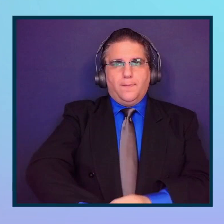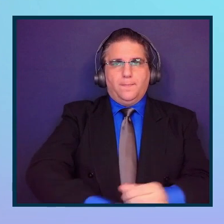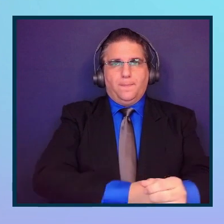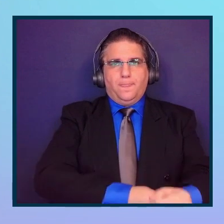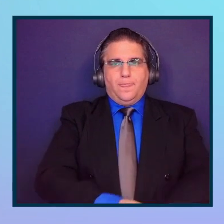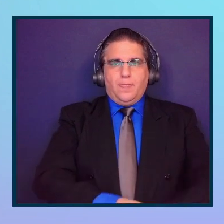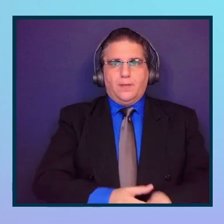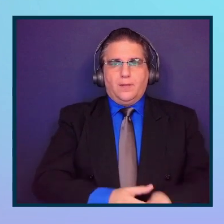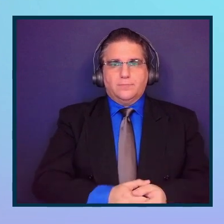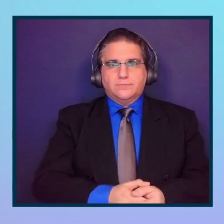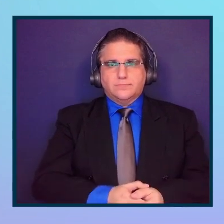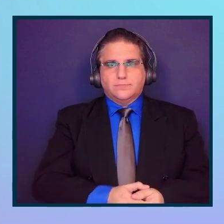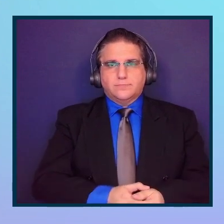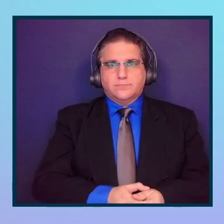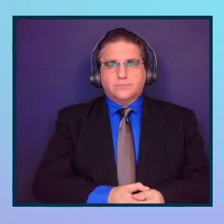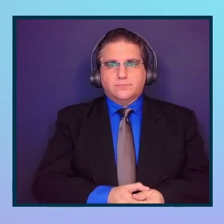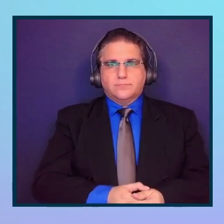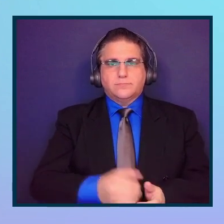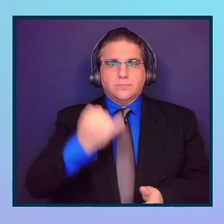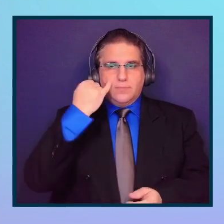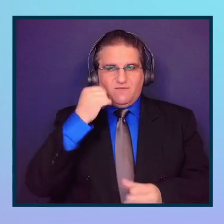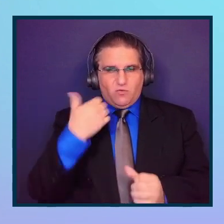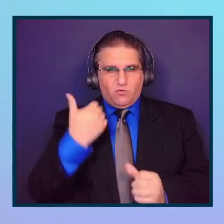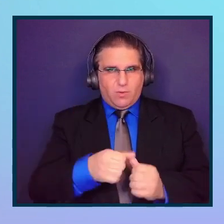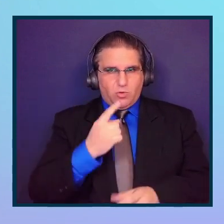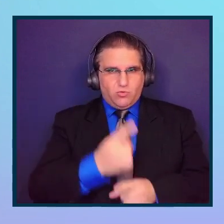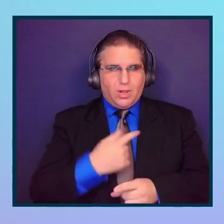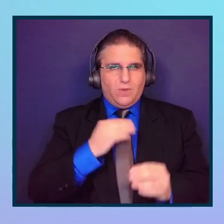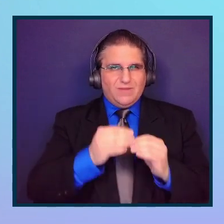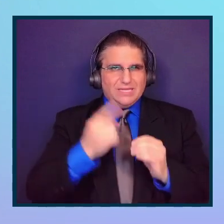If I remember correctly, we did fix something with the pseudo elements.